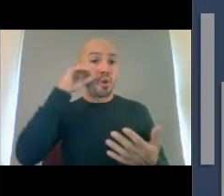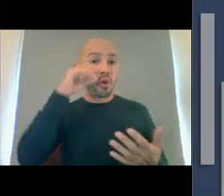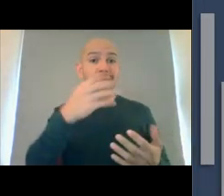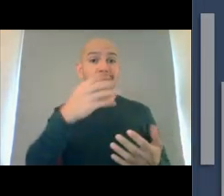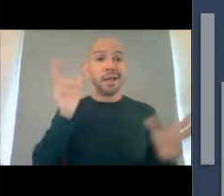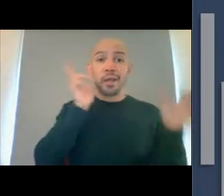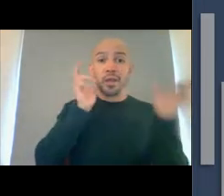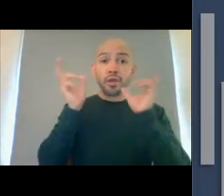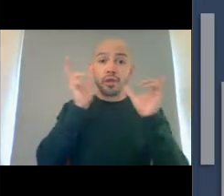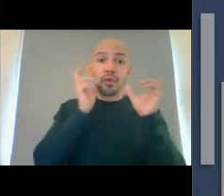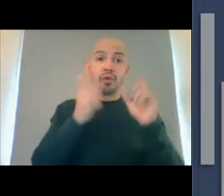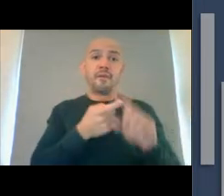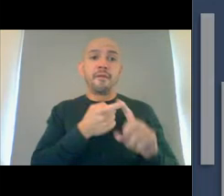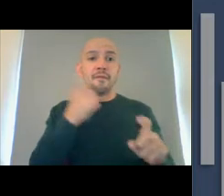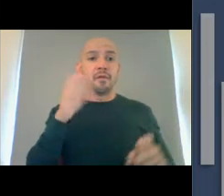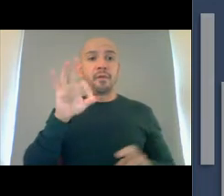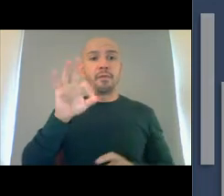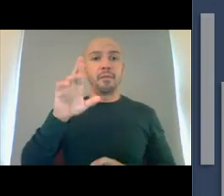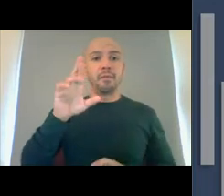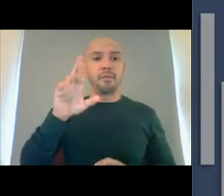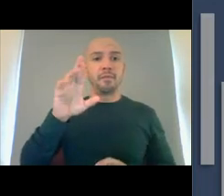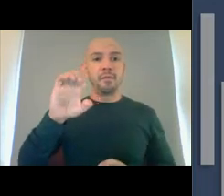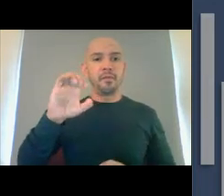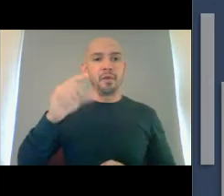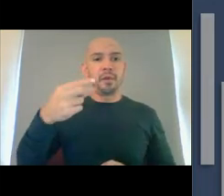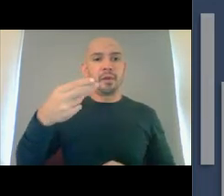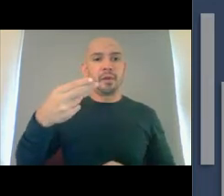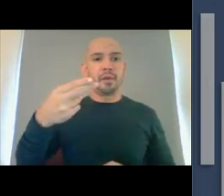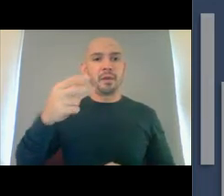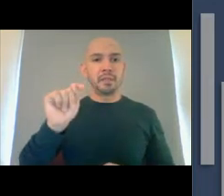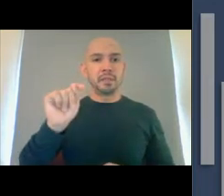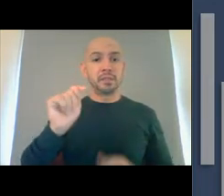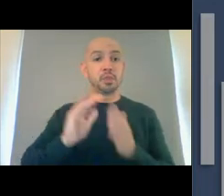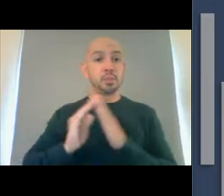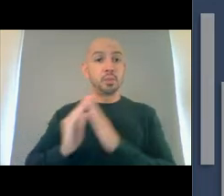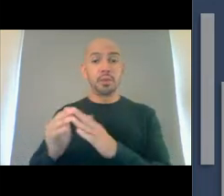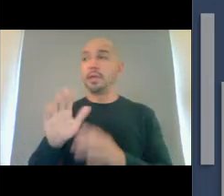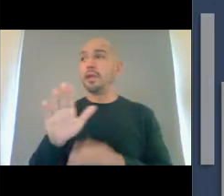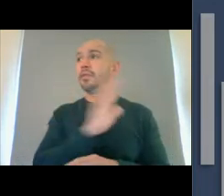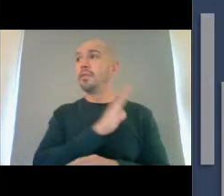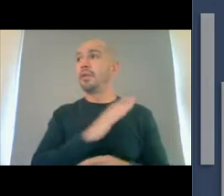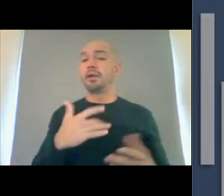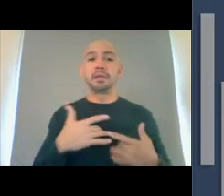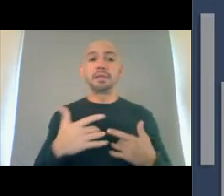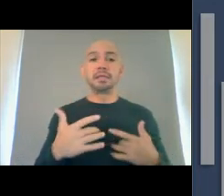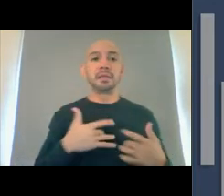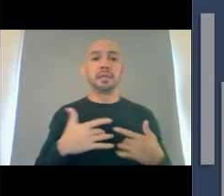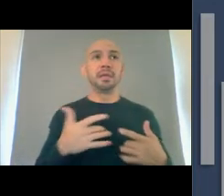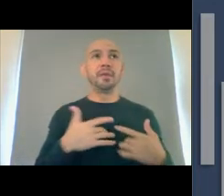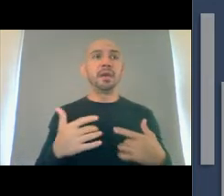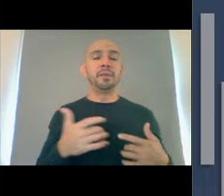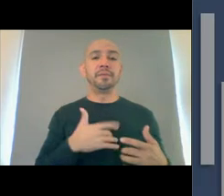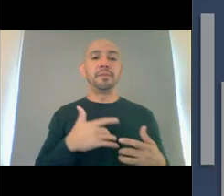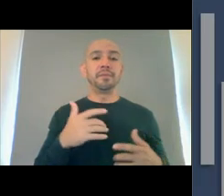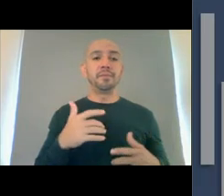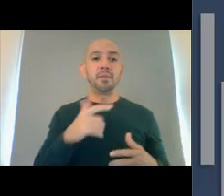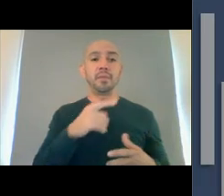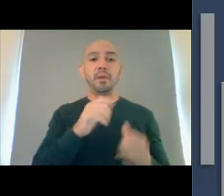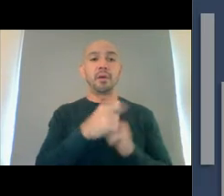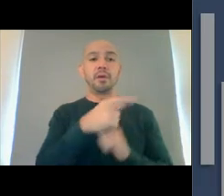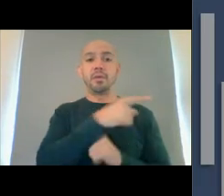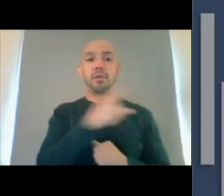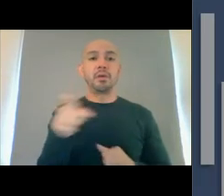from from the freight community you know their anxieties of how they're going to comply um you know